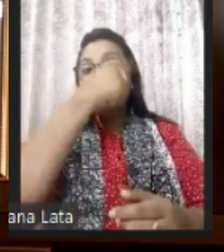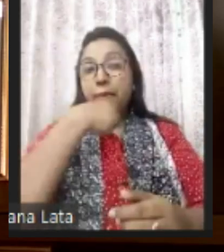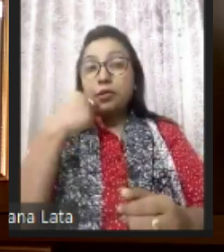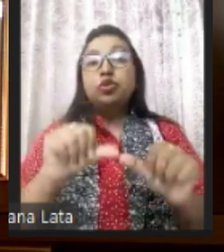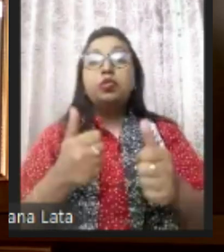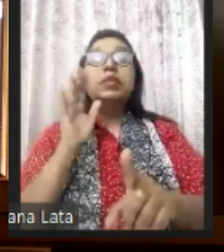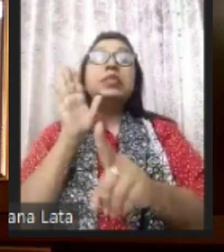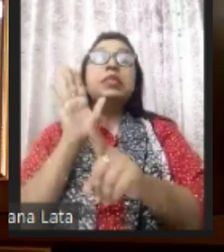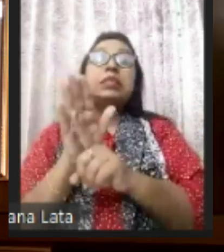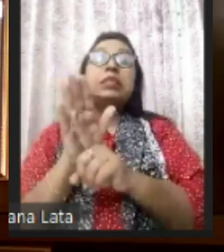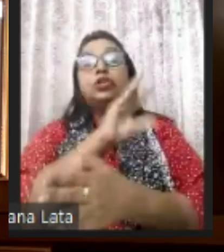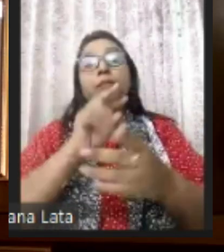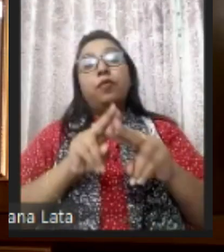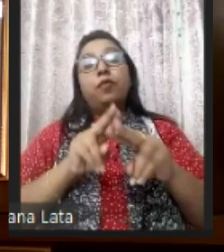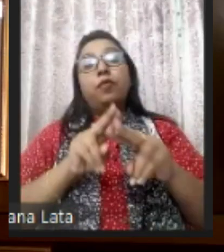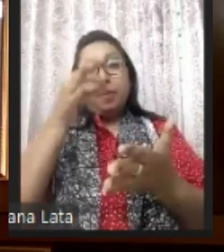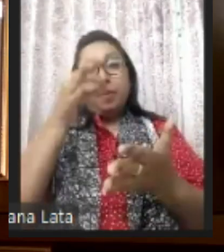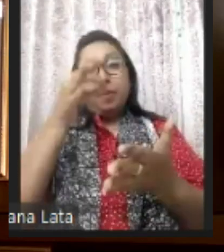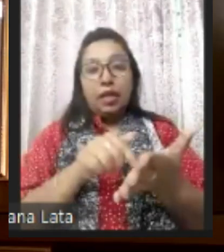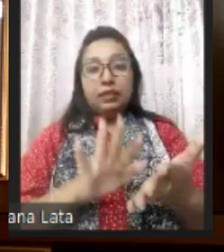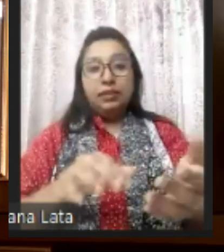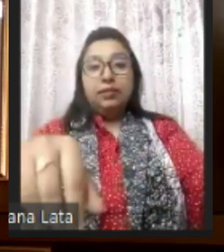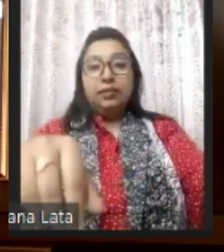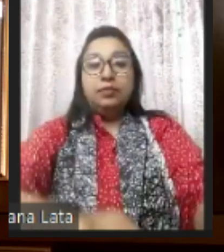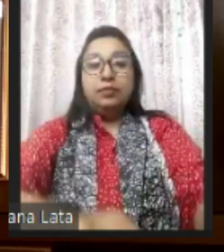Disabilities. Bangladesh is among